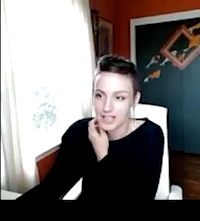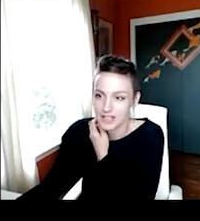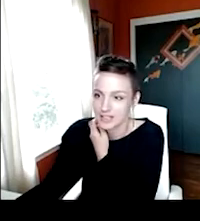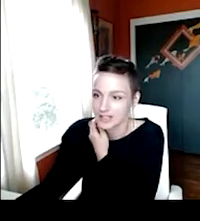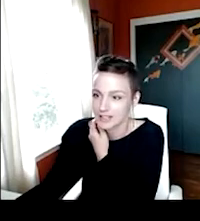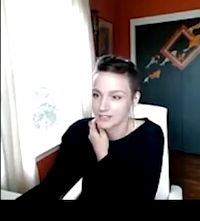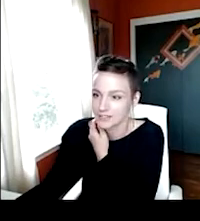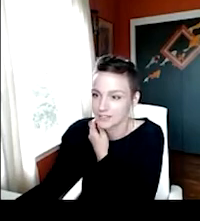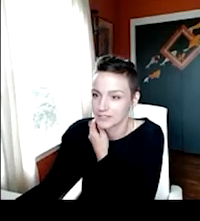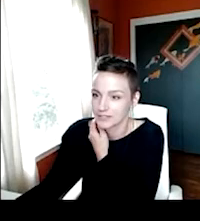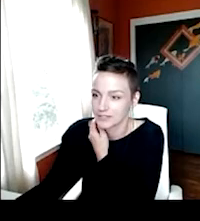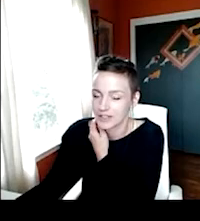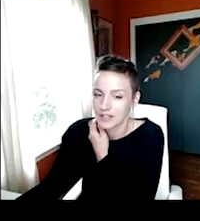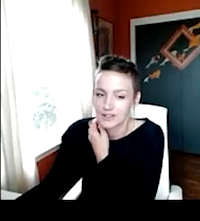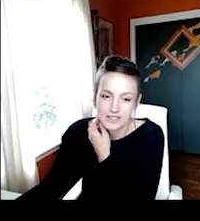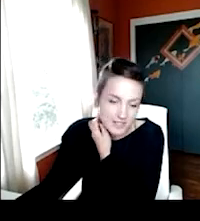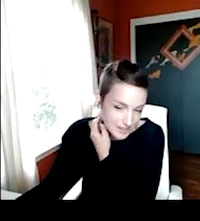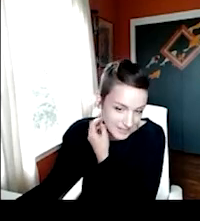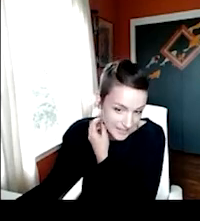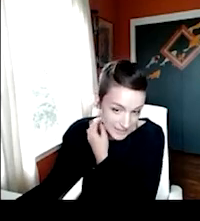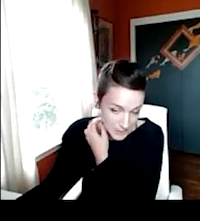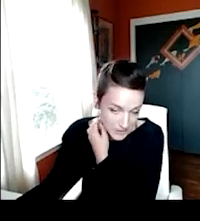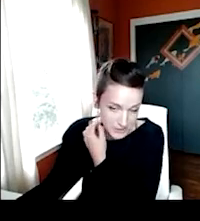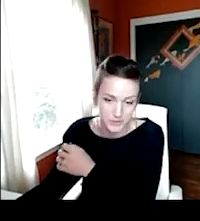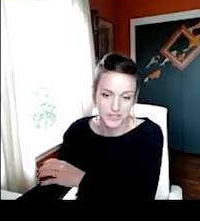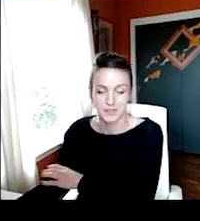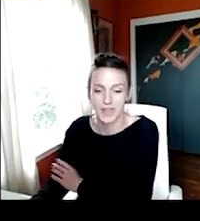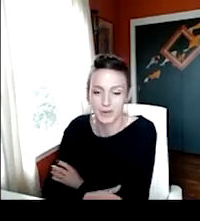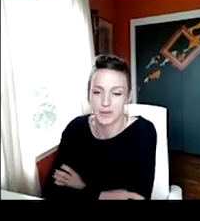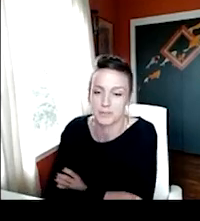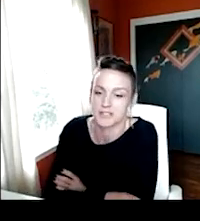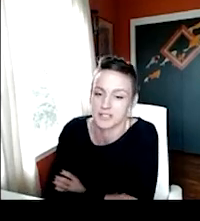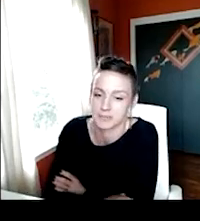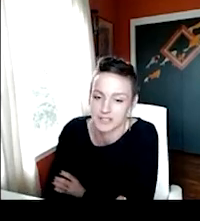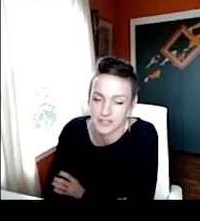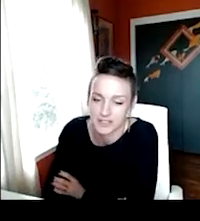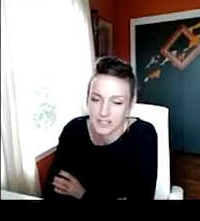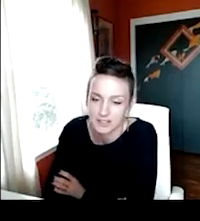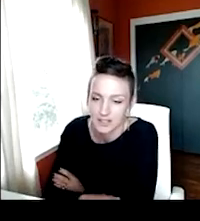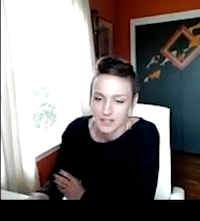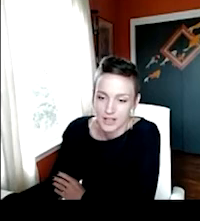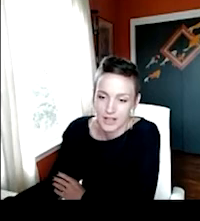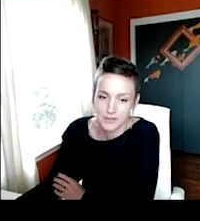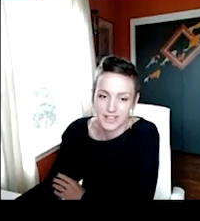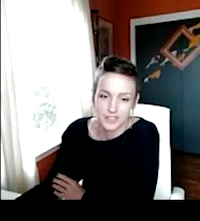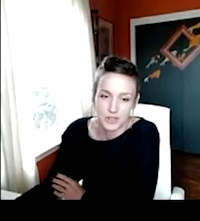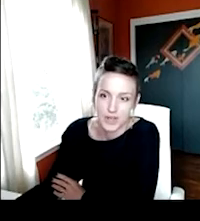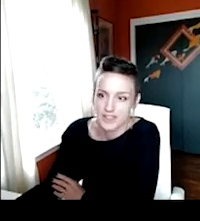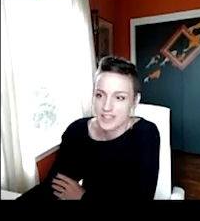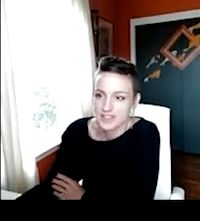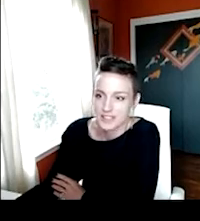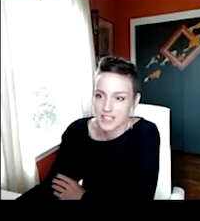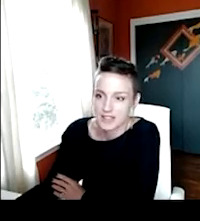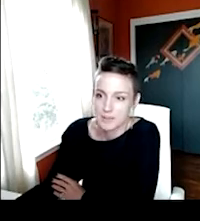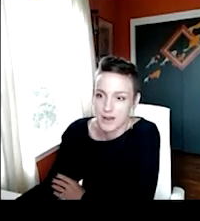my slide's gonna go, this slightly annoying truism that we want the participants to understand, that they can do